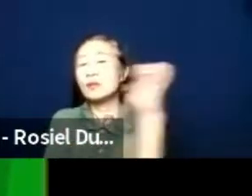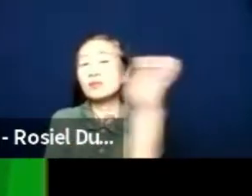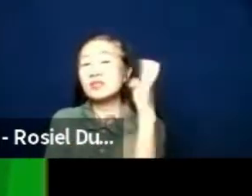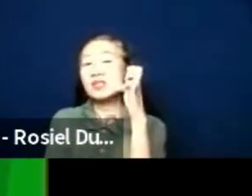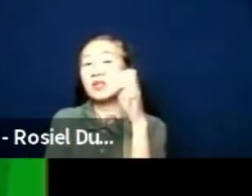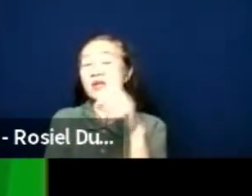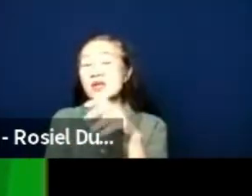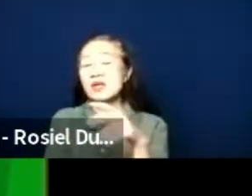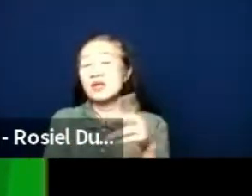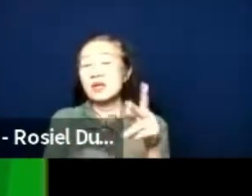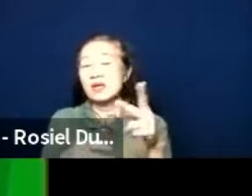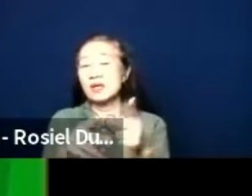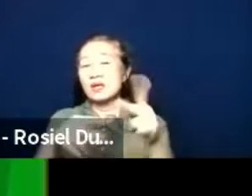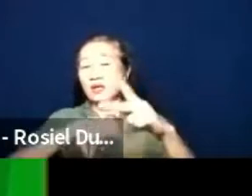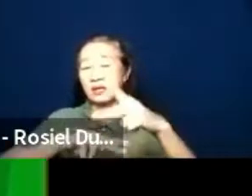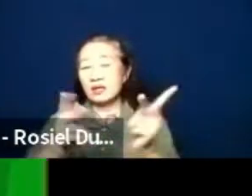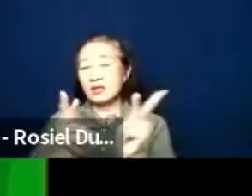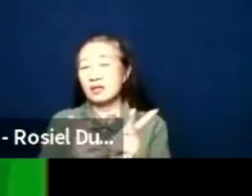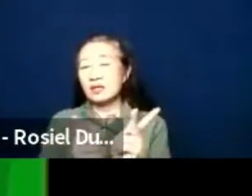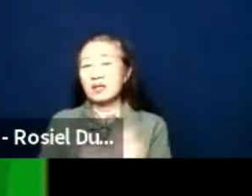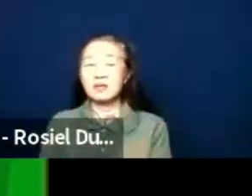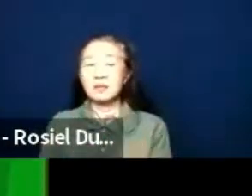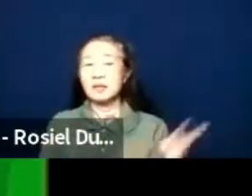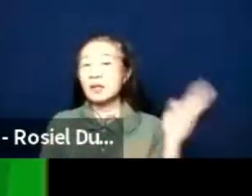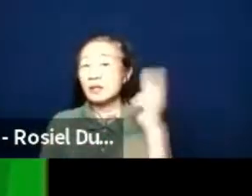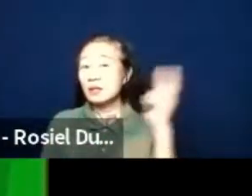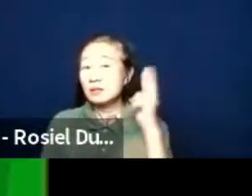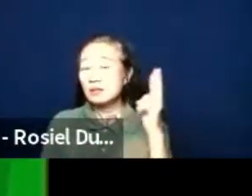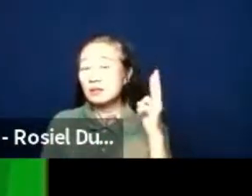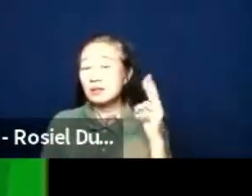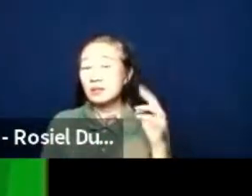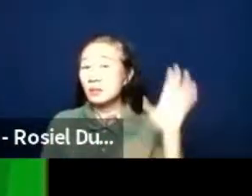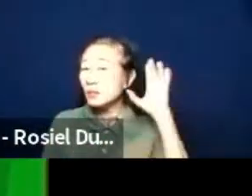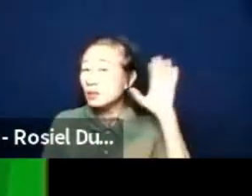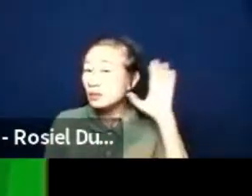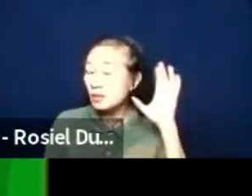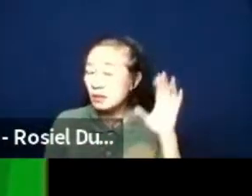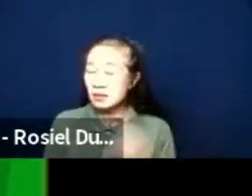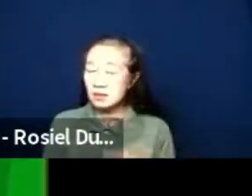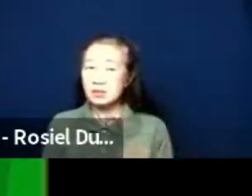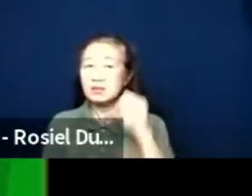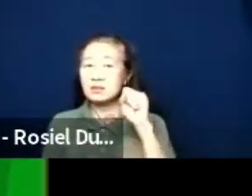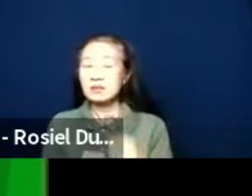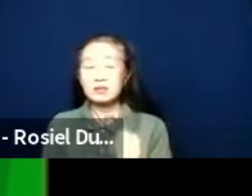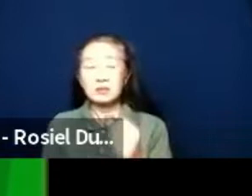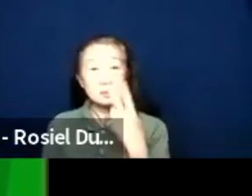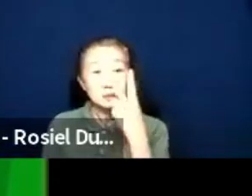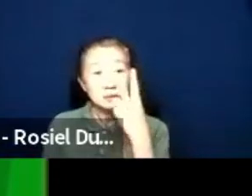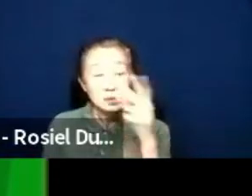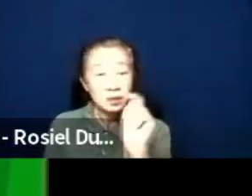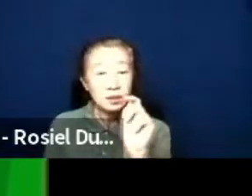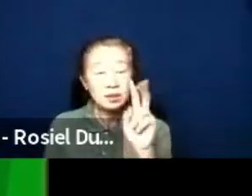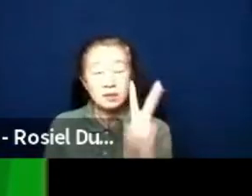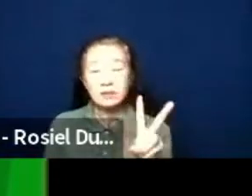Now, let's talk about the radio. Keep a radio tuned to your local emergency station and monitor TV. Follow